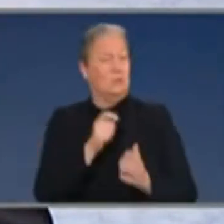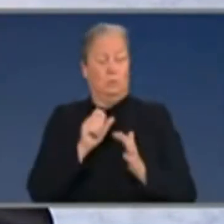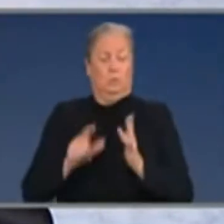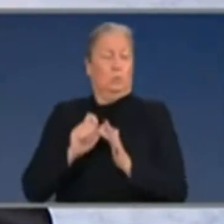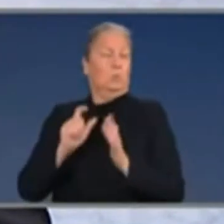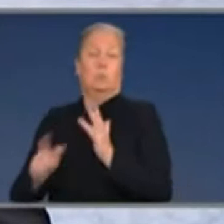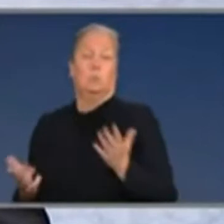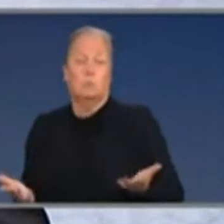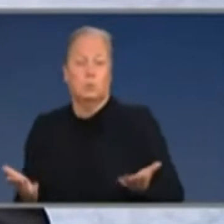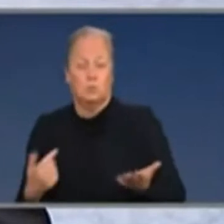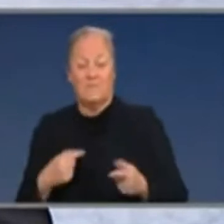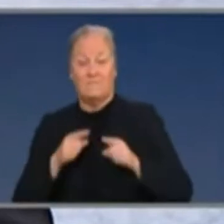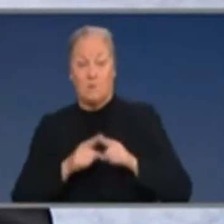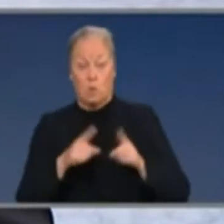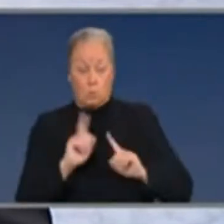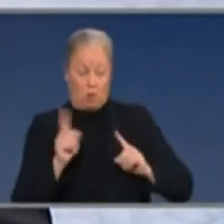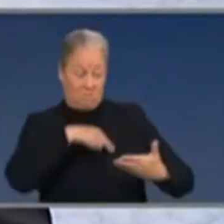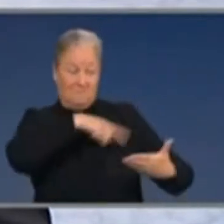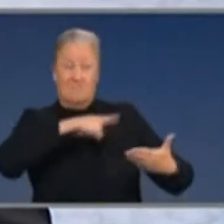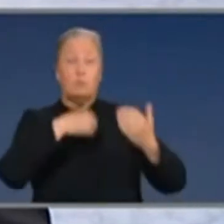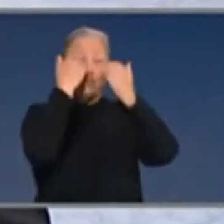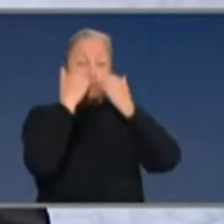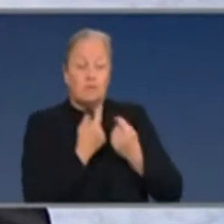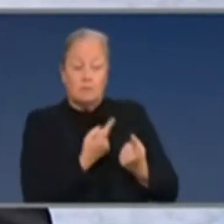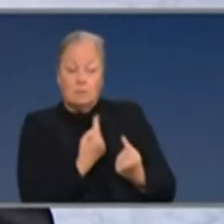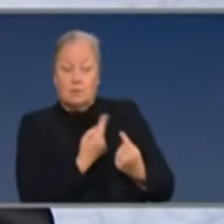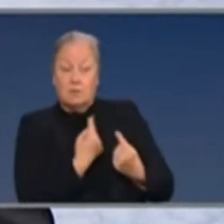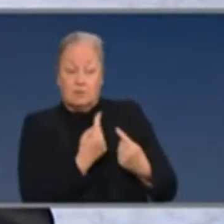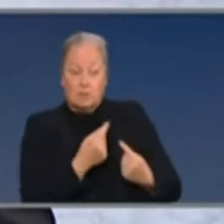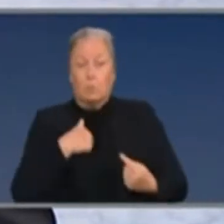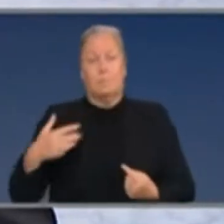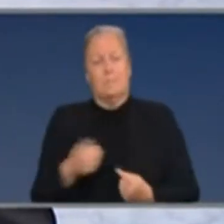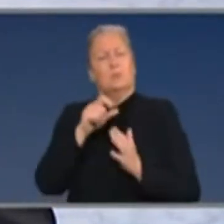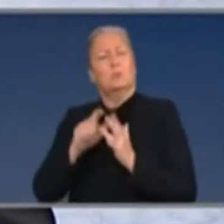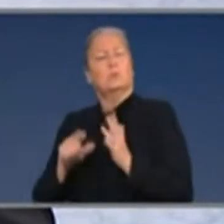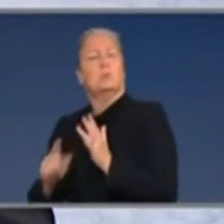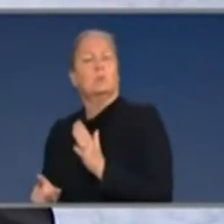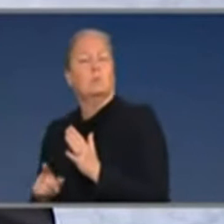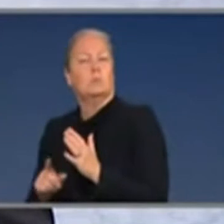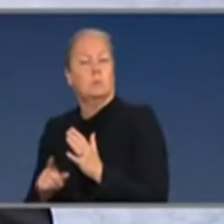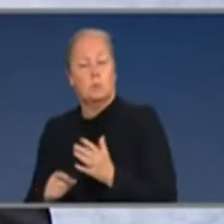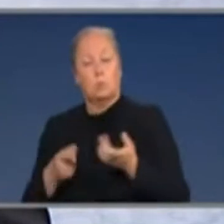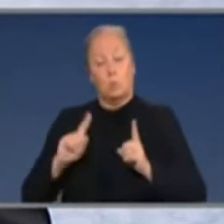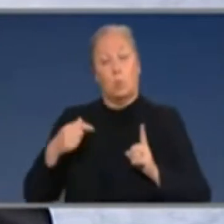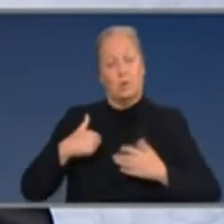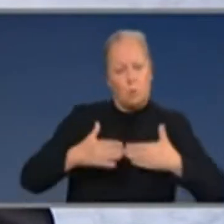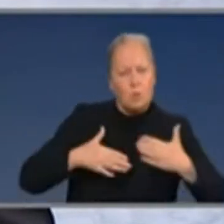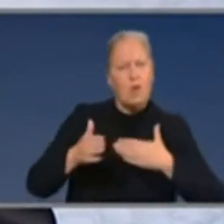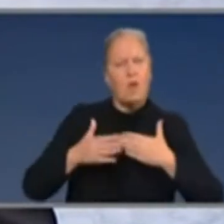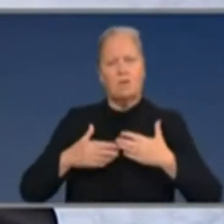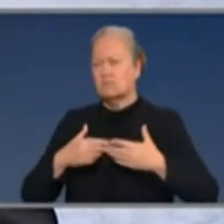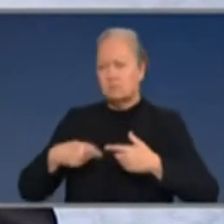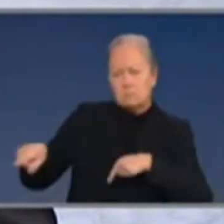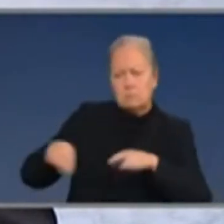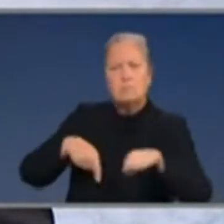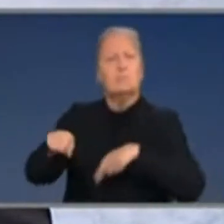decisions are being driven by the data and by the evidence, as the Premier said. And the actions that have been taken specifically